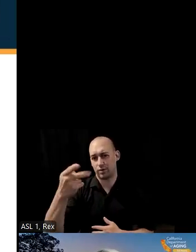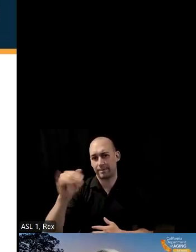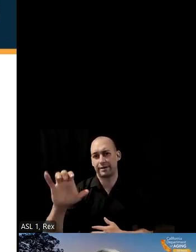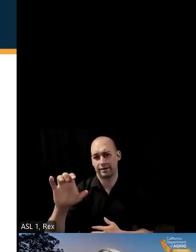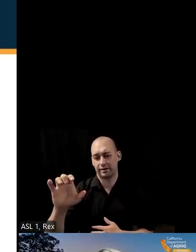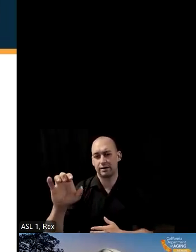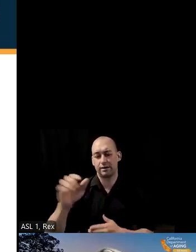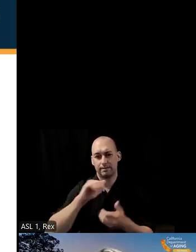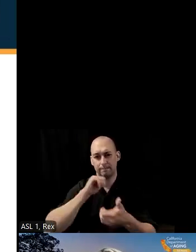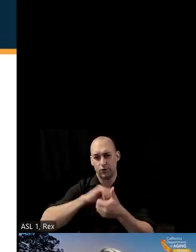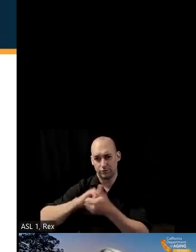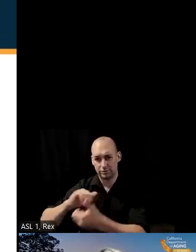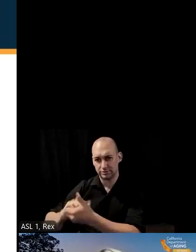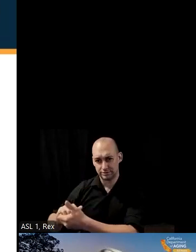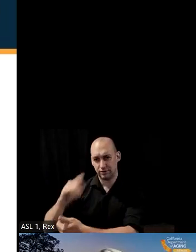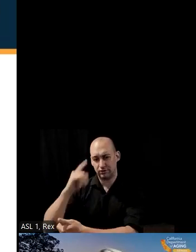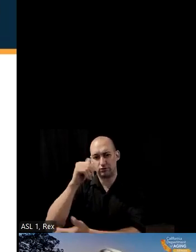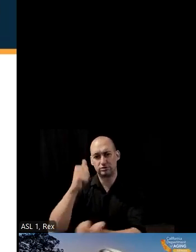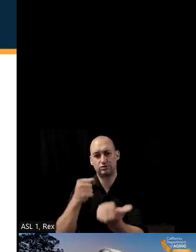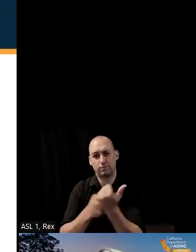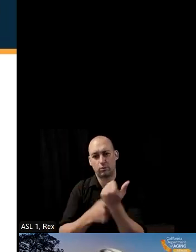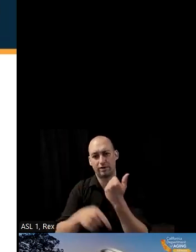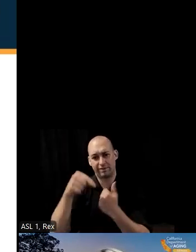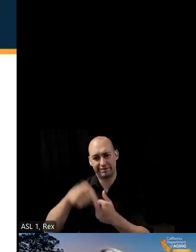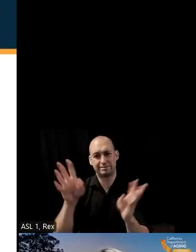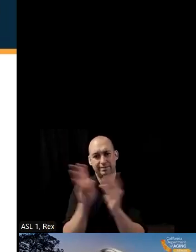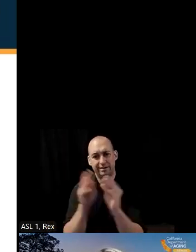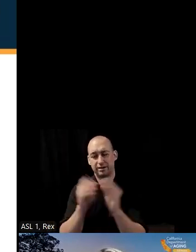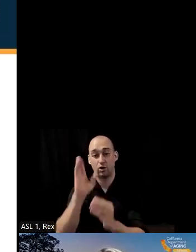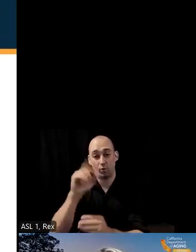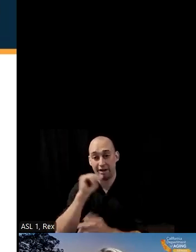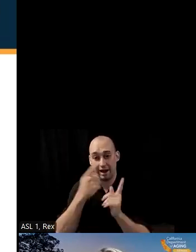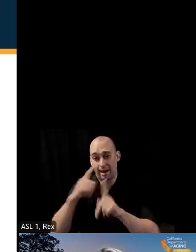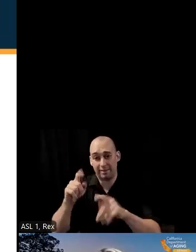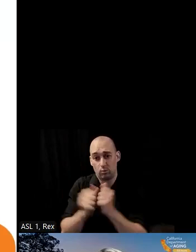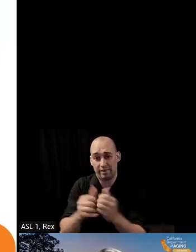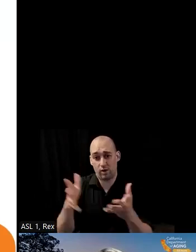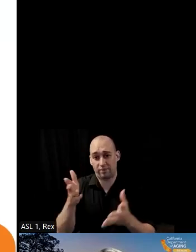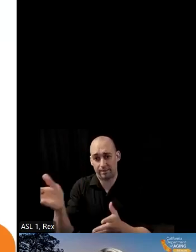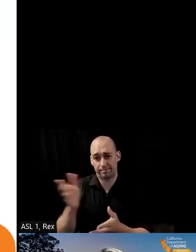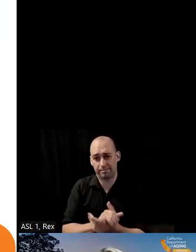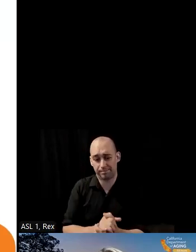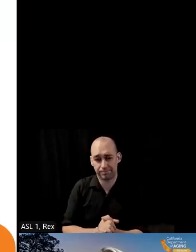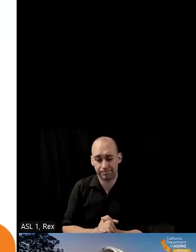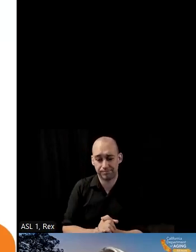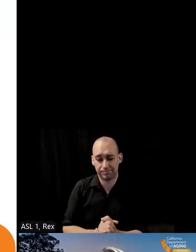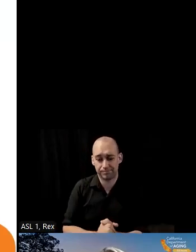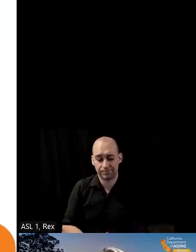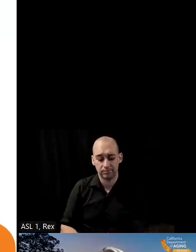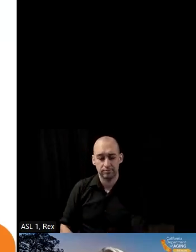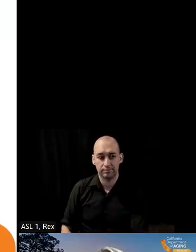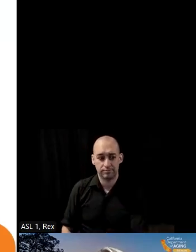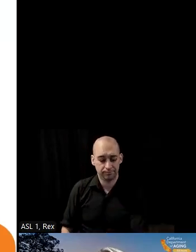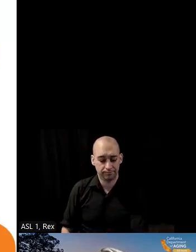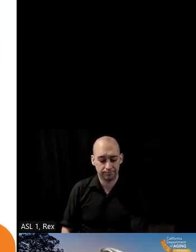philanthropic partners for supporting this event. It would not have happened without them. Next slide, please. So